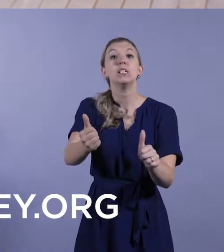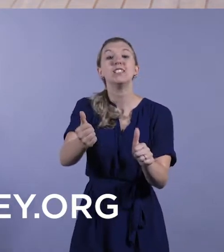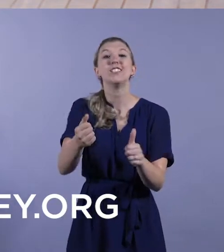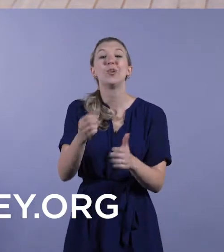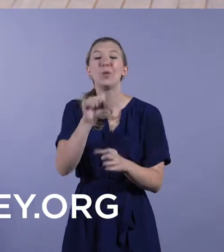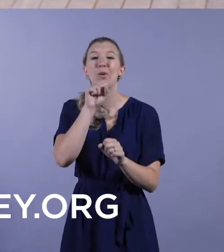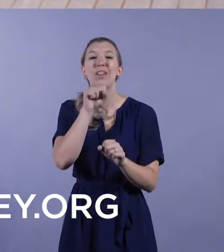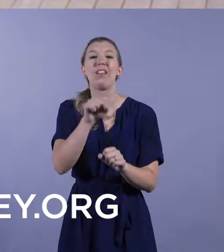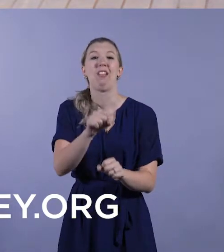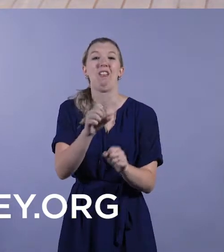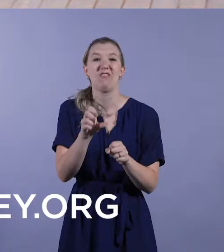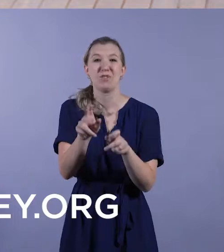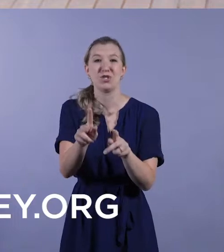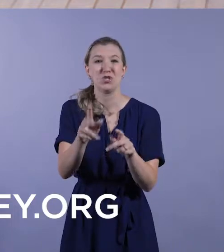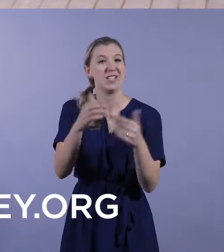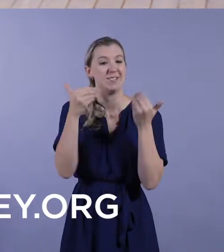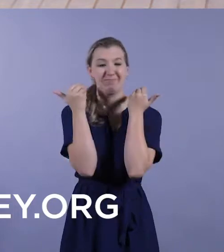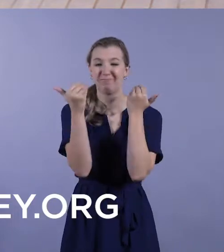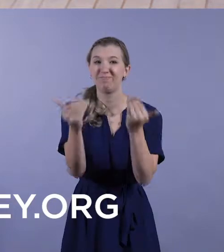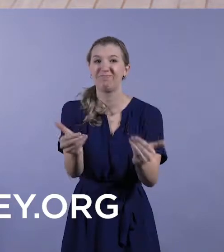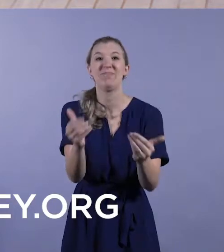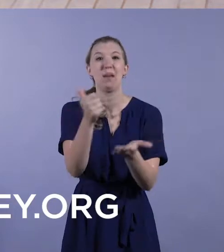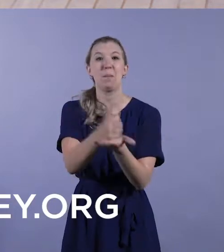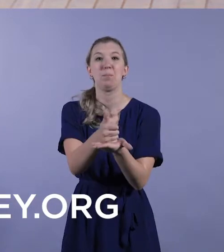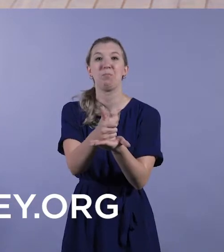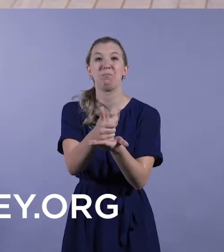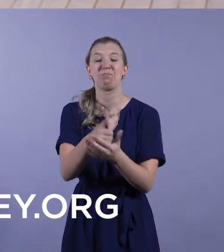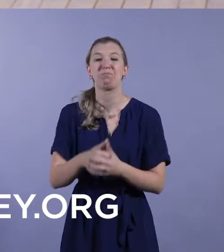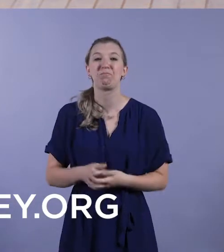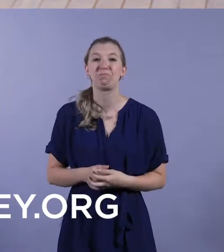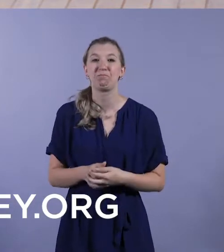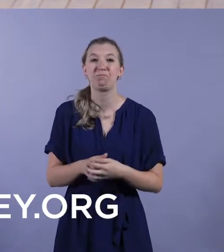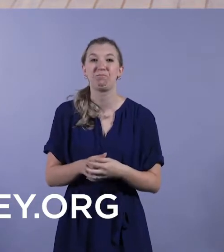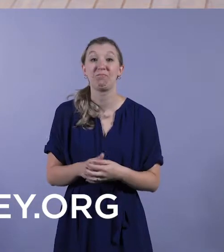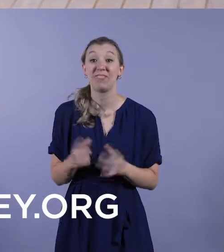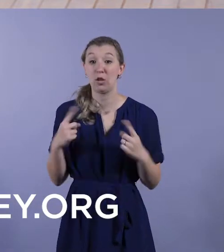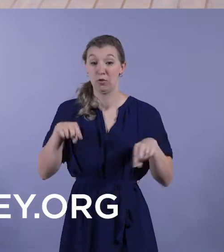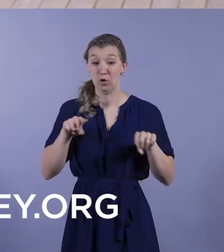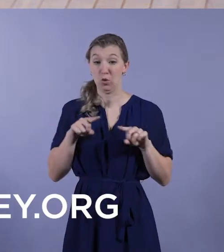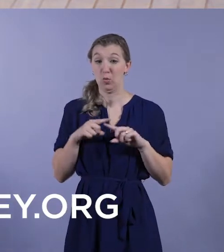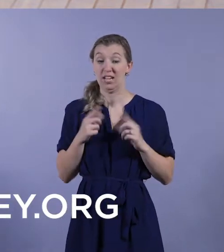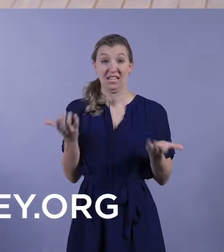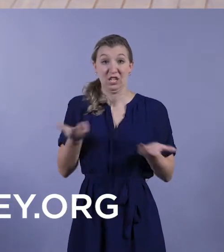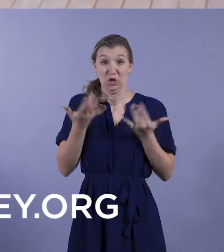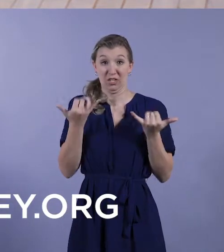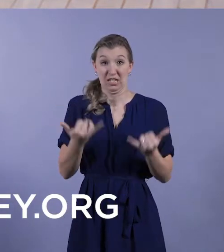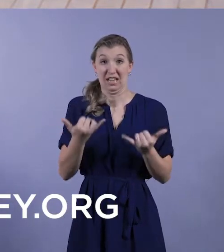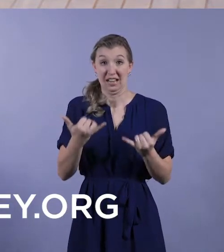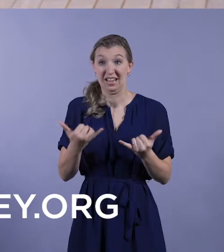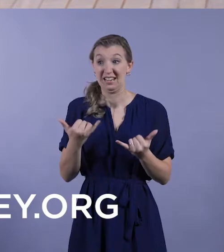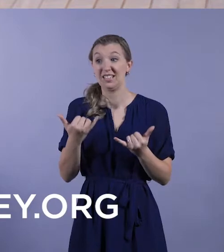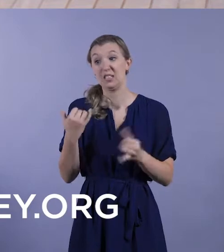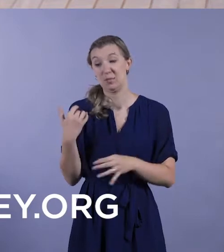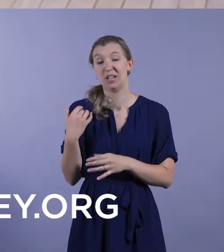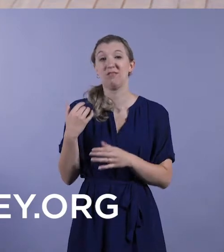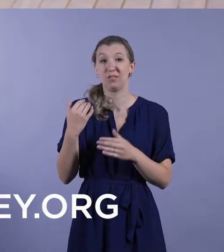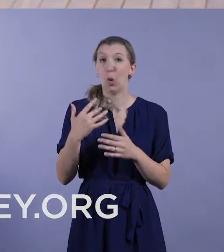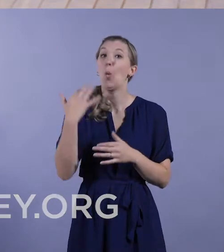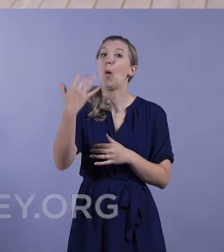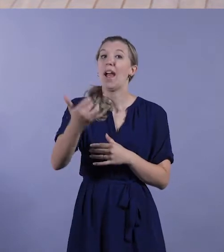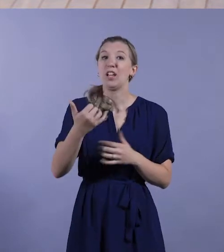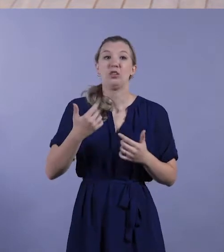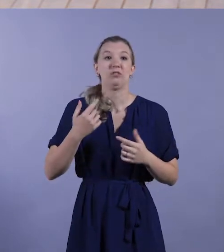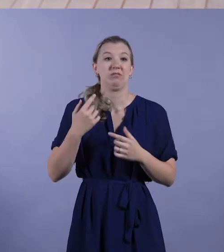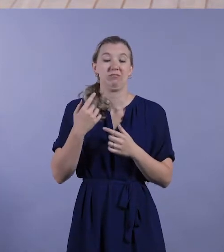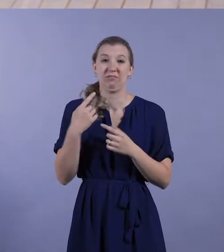opportunity to get that done. For those of us who are here in attendance, it's been a while since we've had a live audience for this, so